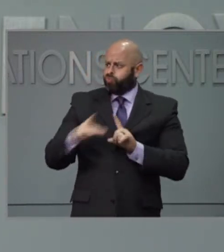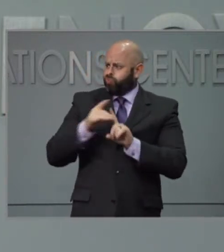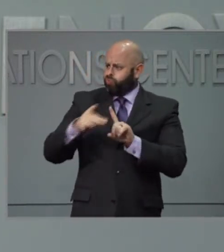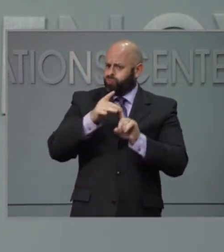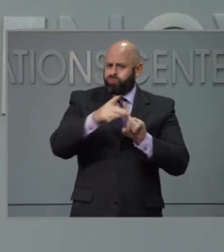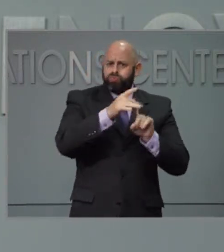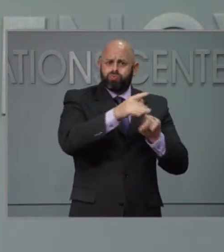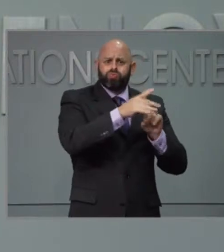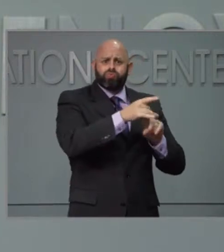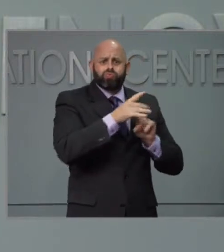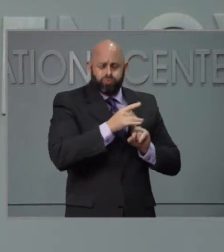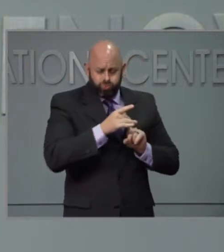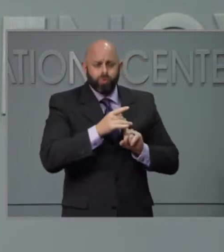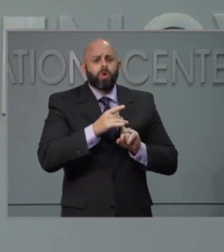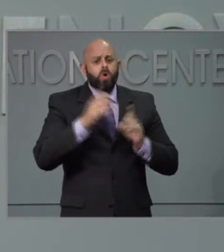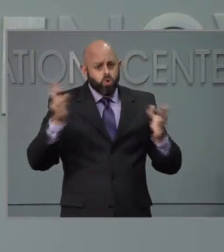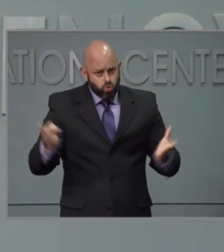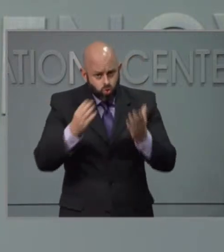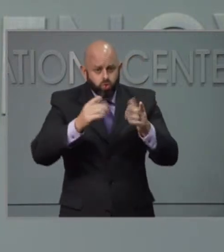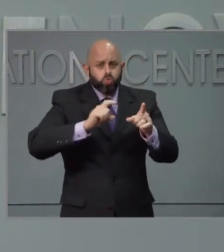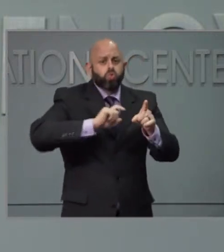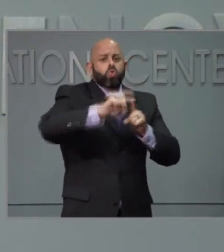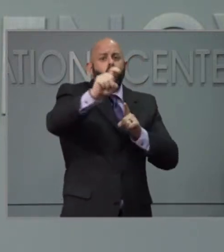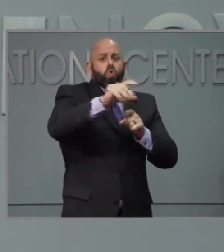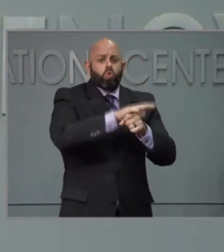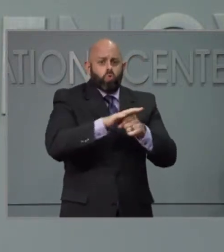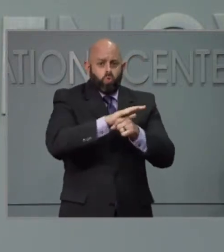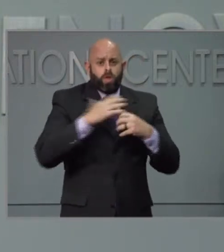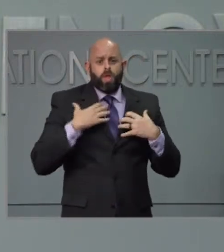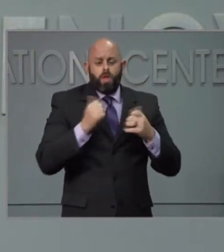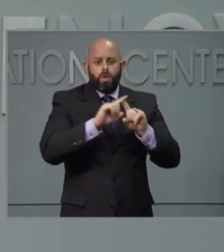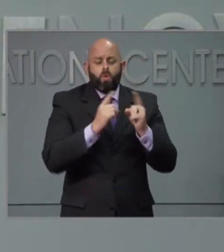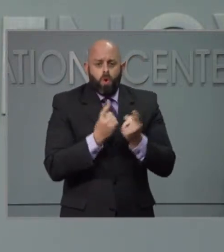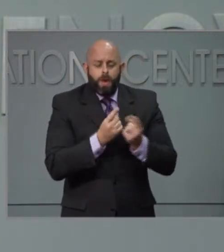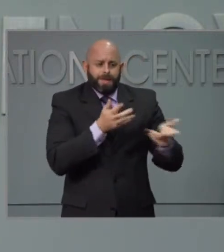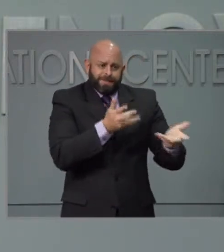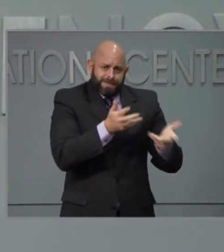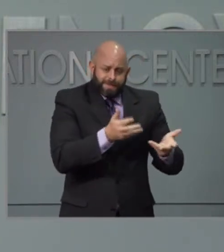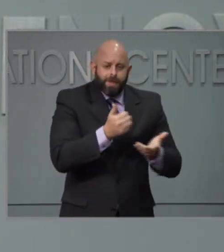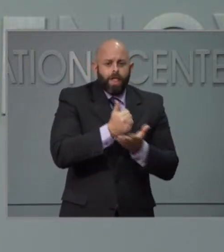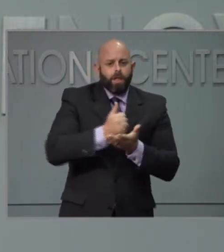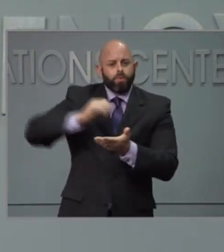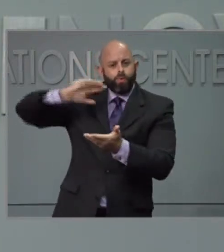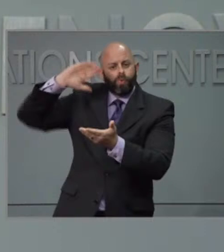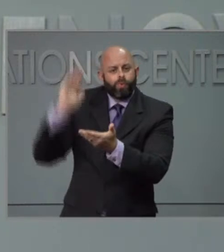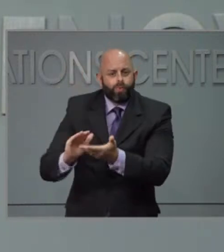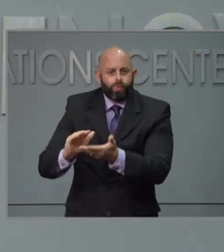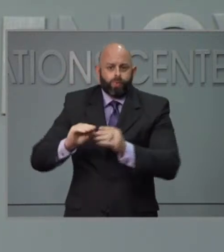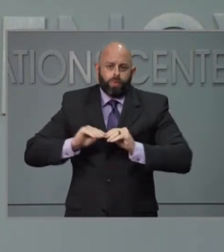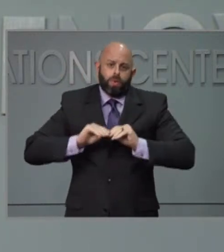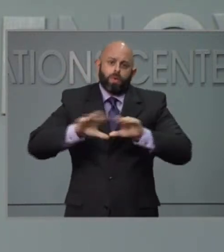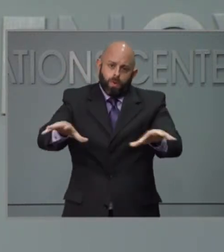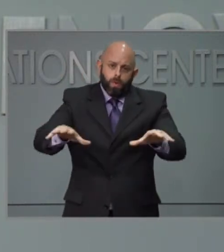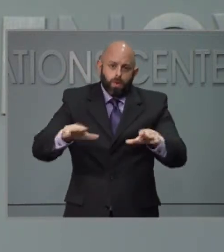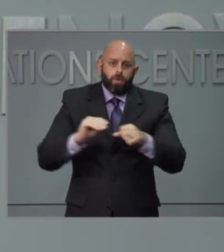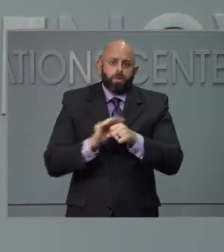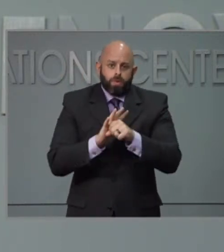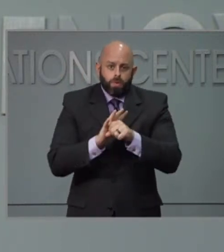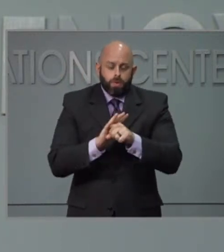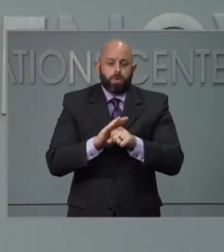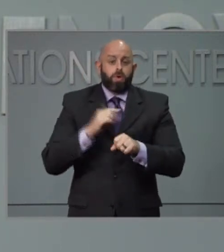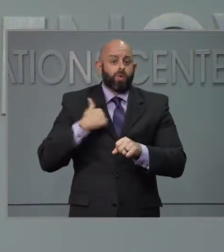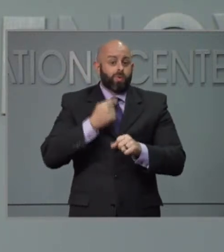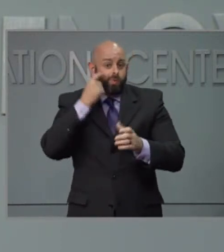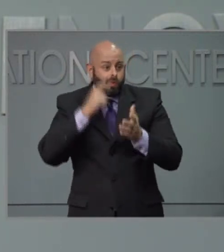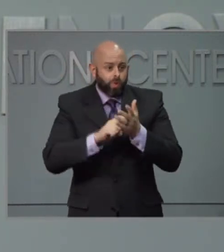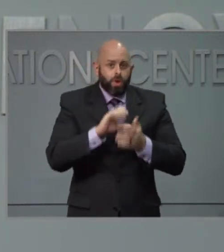encouraging folks to pick up the phone and work with your local health department on these clusters that